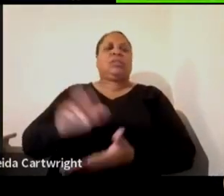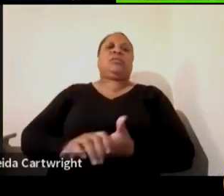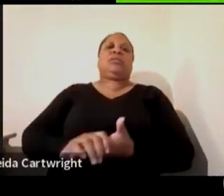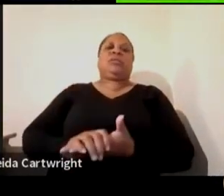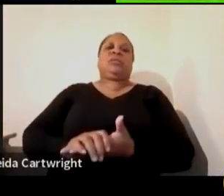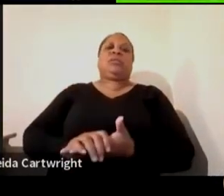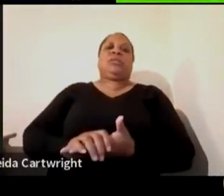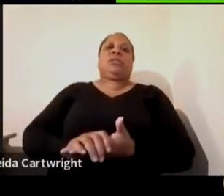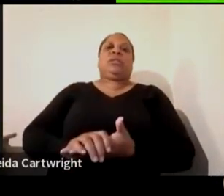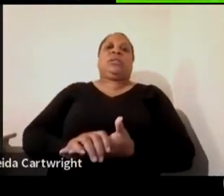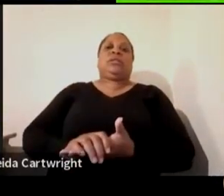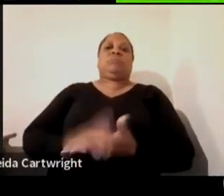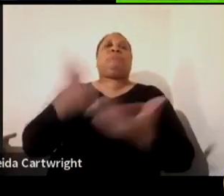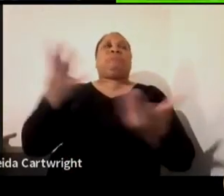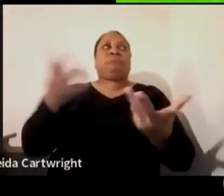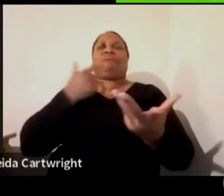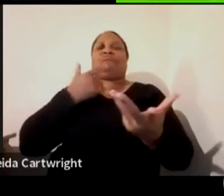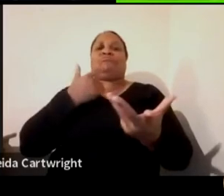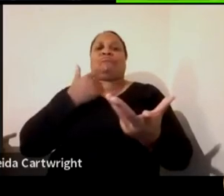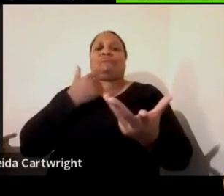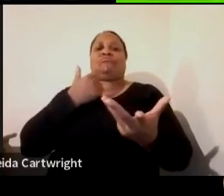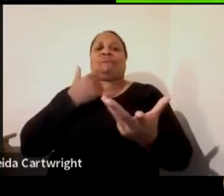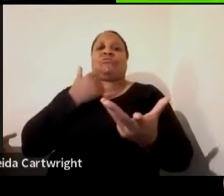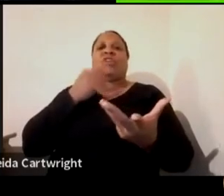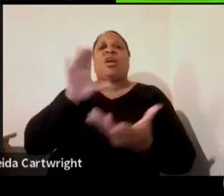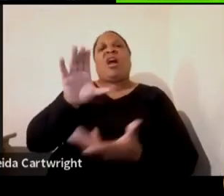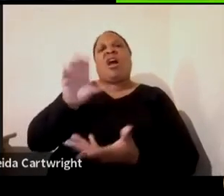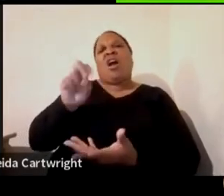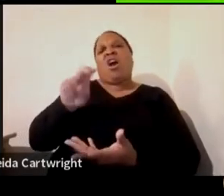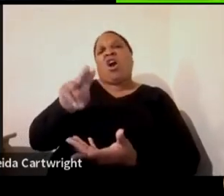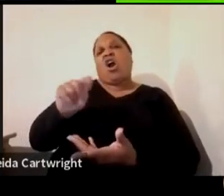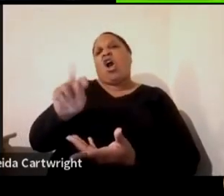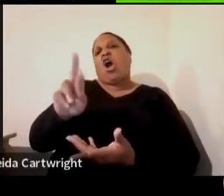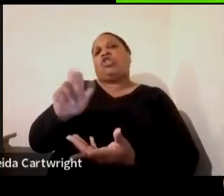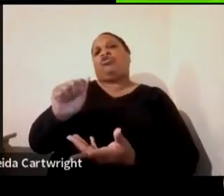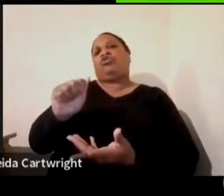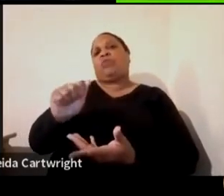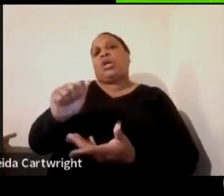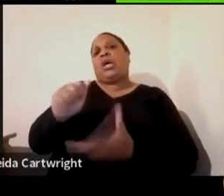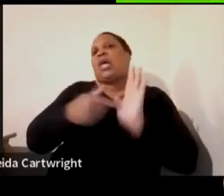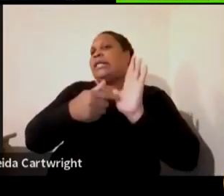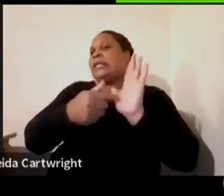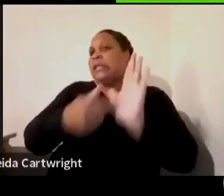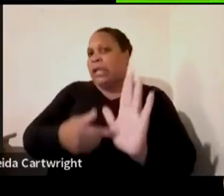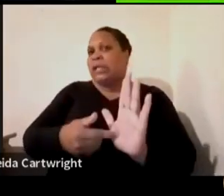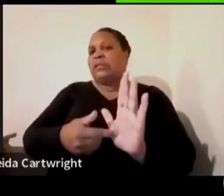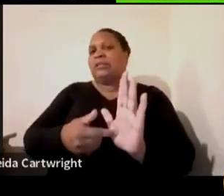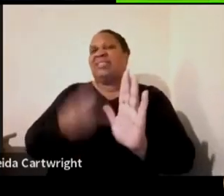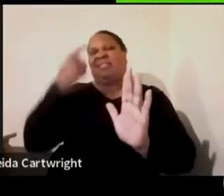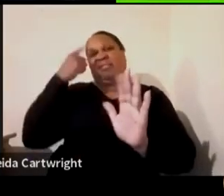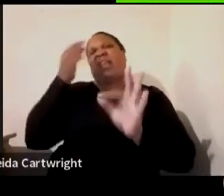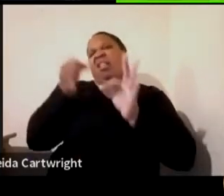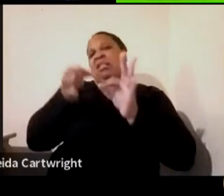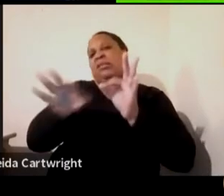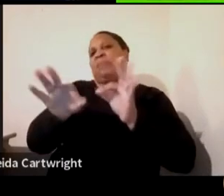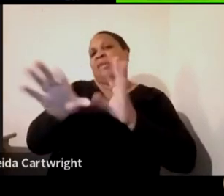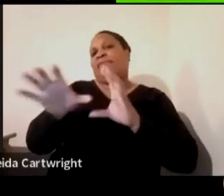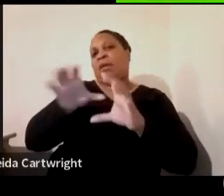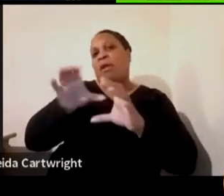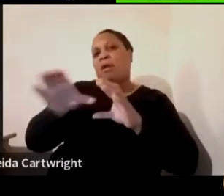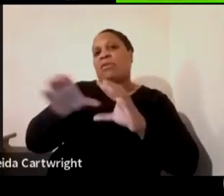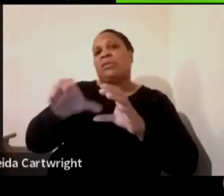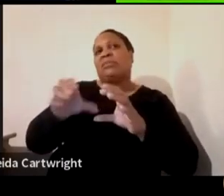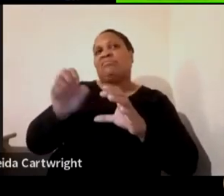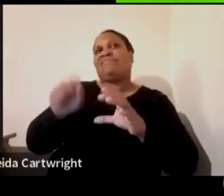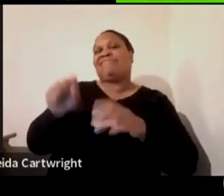I'll just touch upon contraindications because I think that helps simplify the discussion a little bit because it can be a little